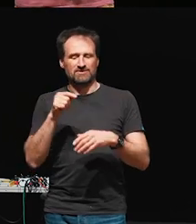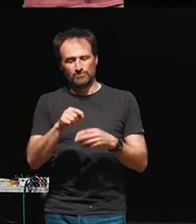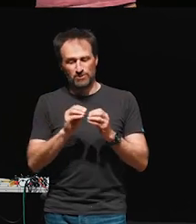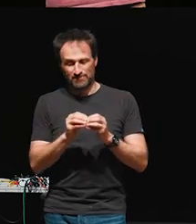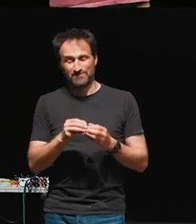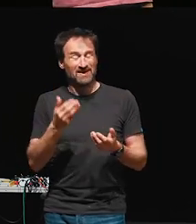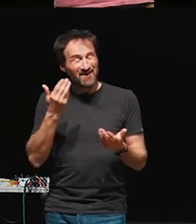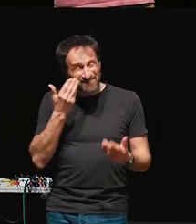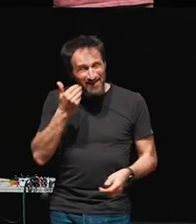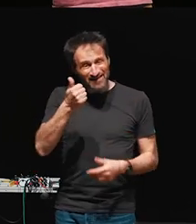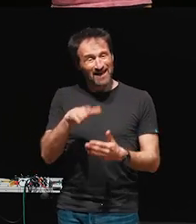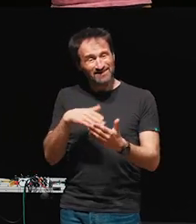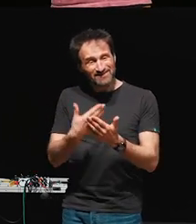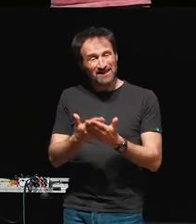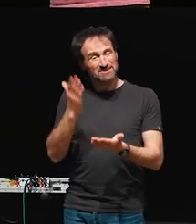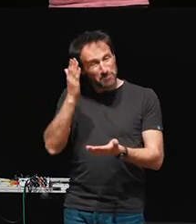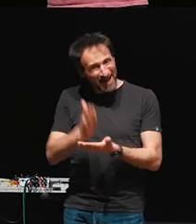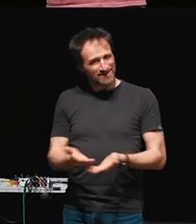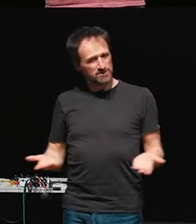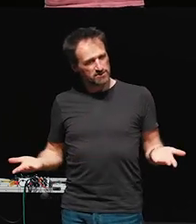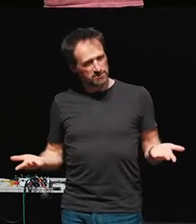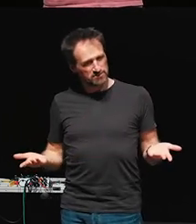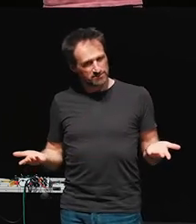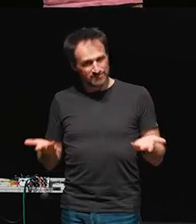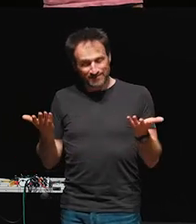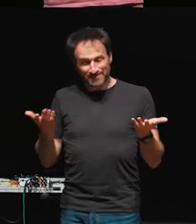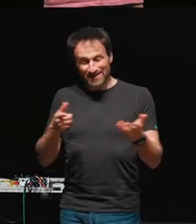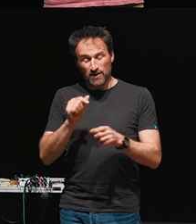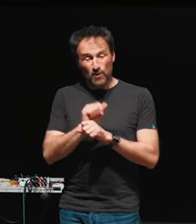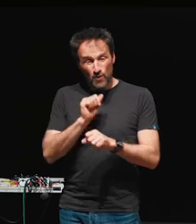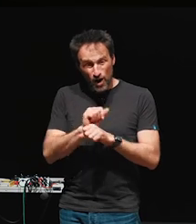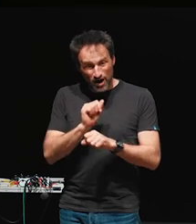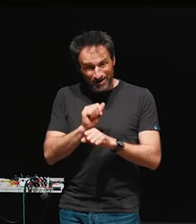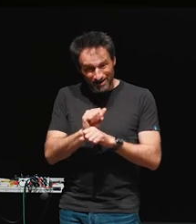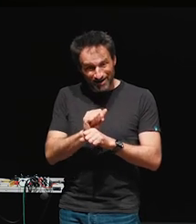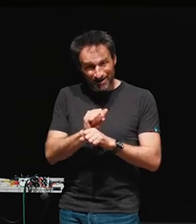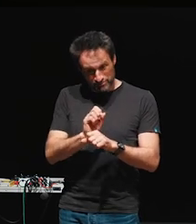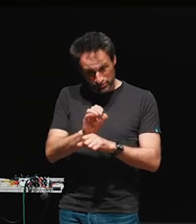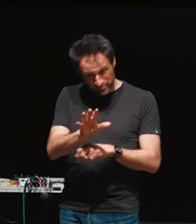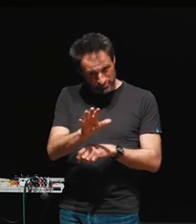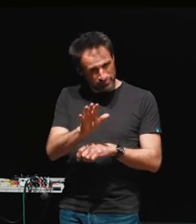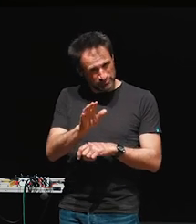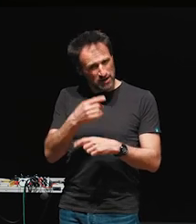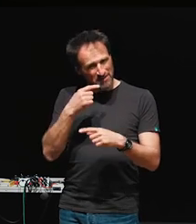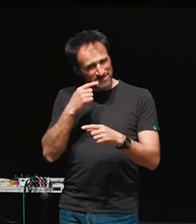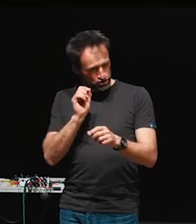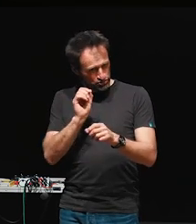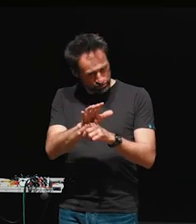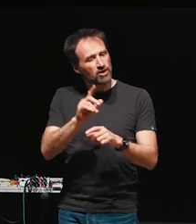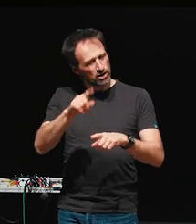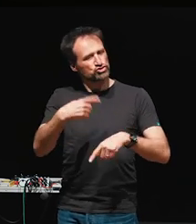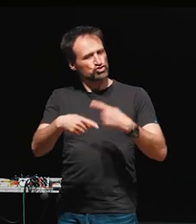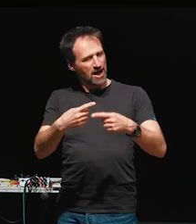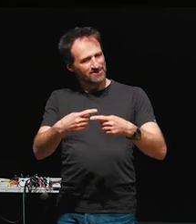complete. Right? You initiate a task in your worker by posting a message to it. But you then get updates or know when that task is complete